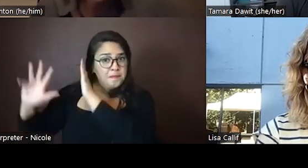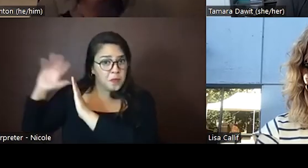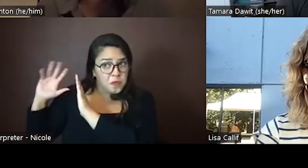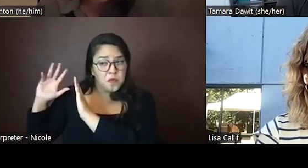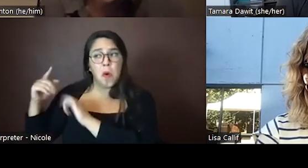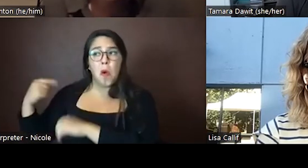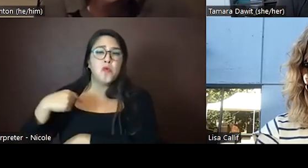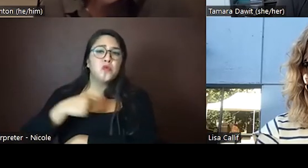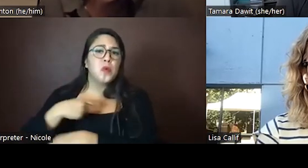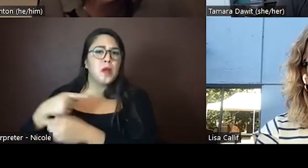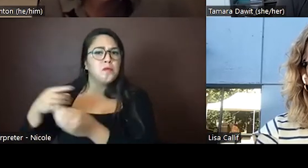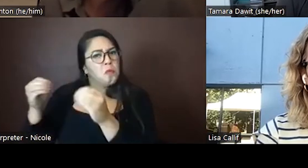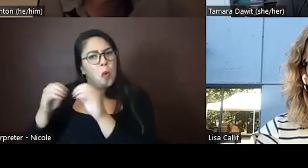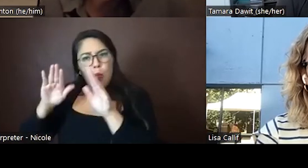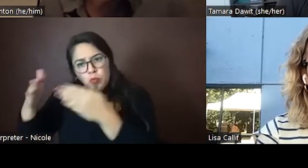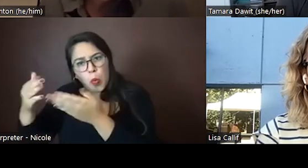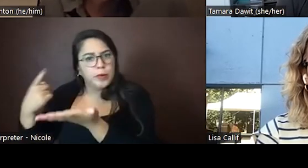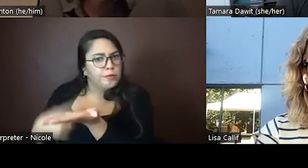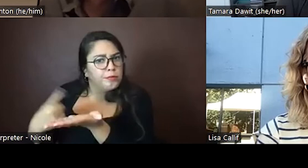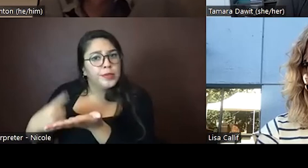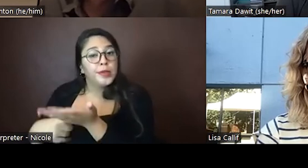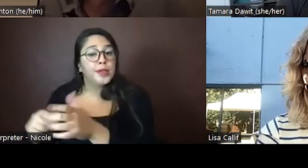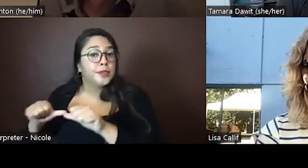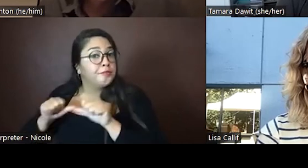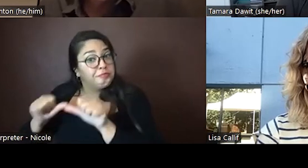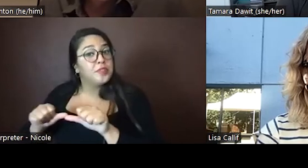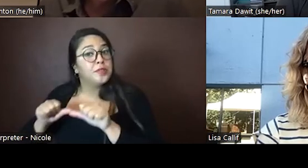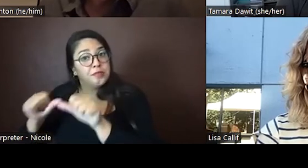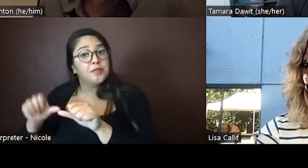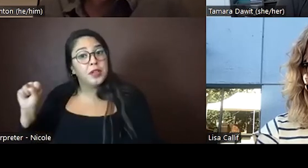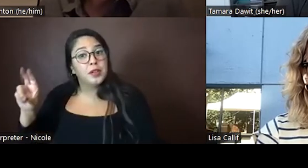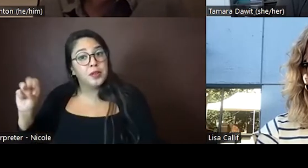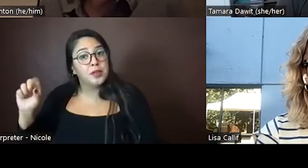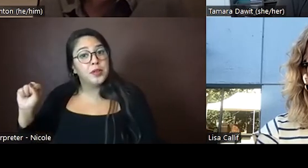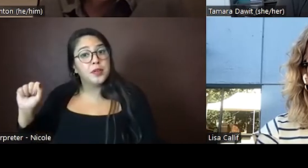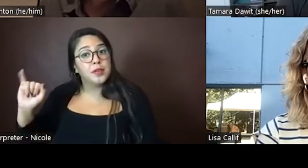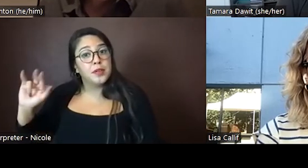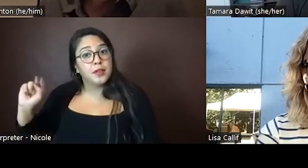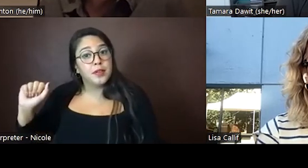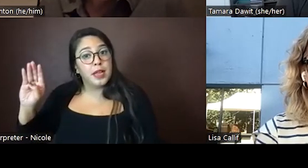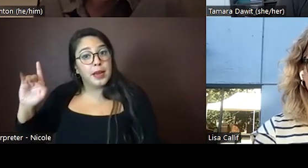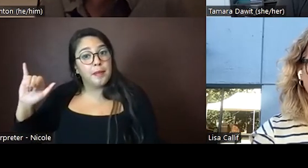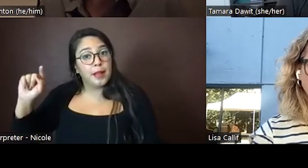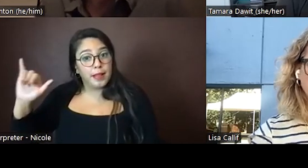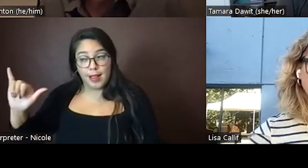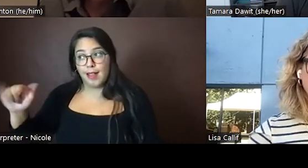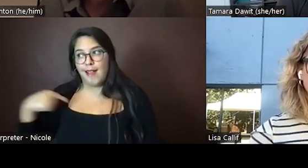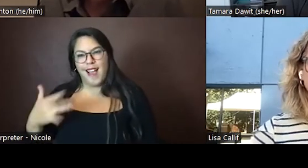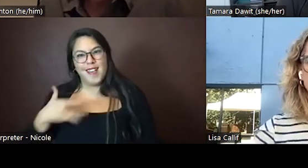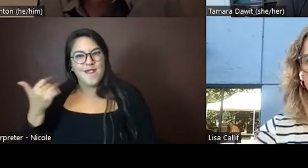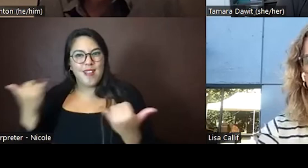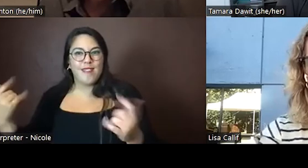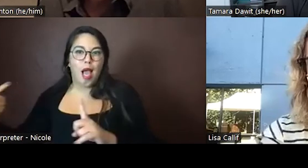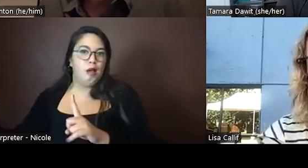sustainability, maybe, you know, 4 or 5 years ago. I feel like we veered off and we've realized that there are a lot of things that need to be